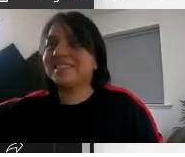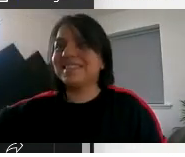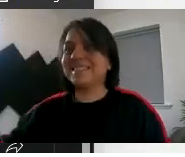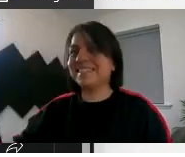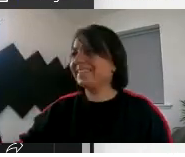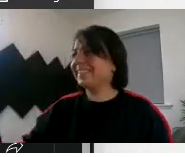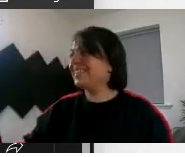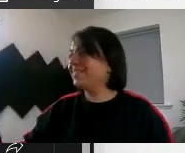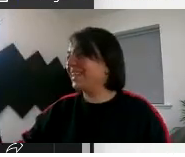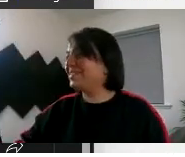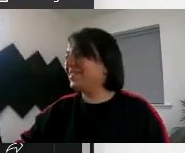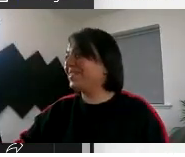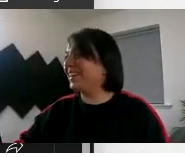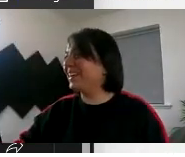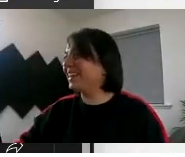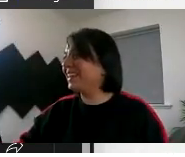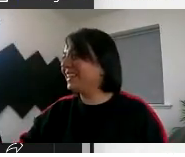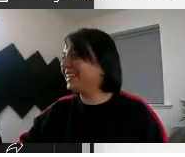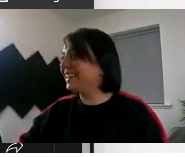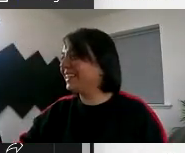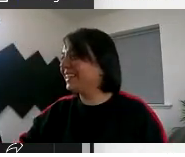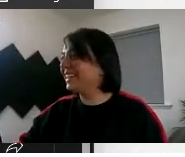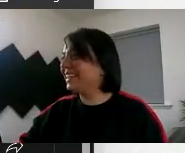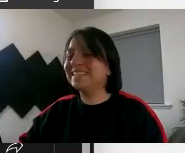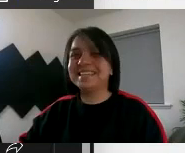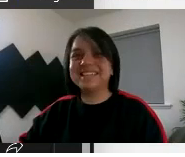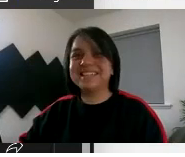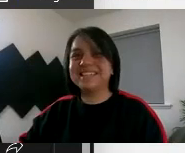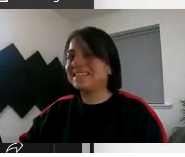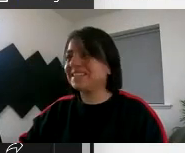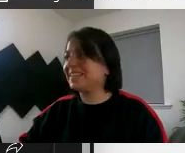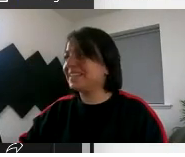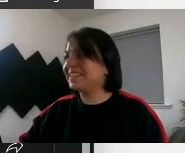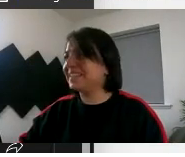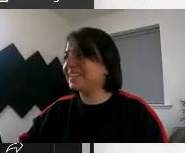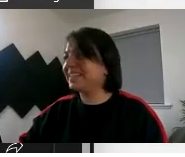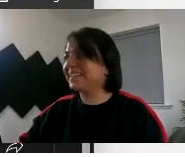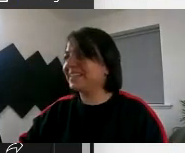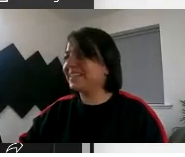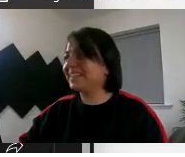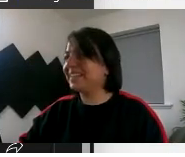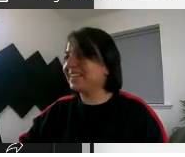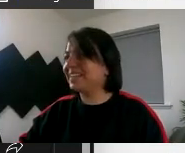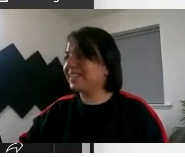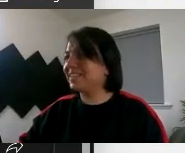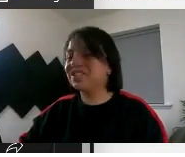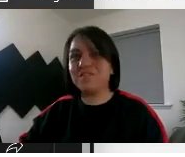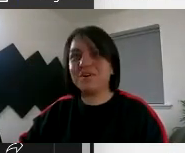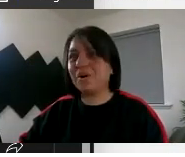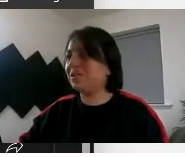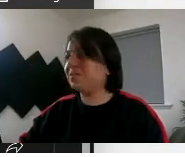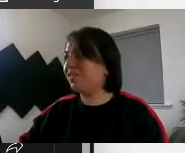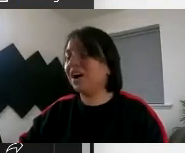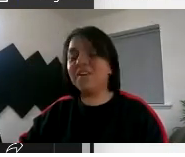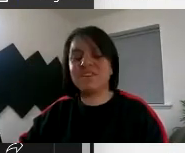as well. You want to hear the Geordie one? Joyce has been to, into the UK, right? So this is Cheryl